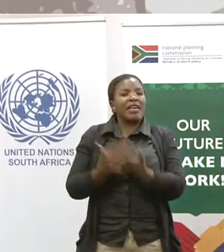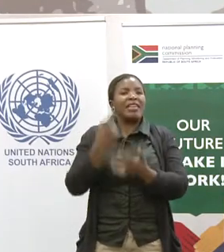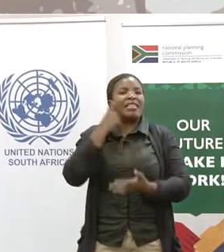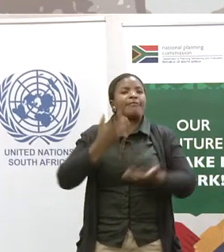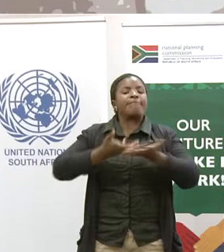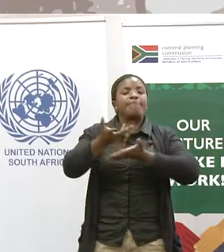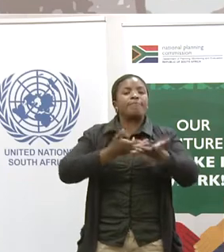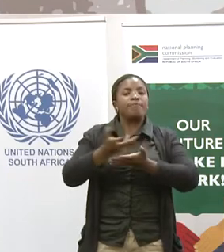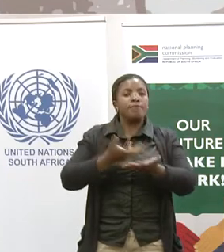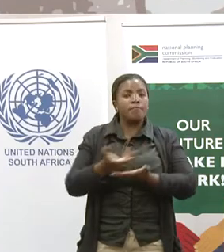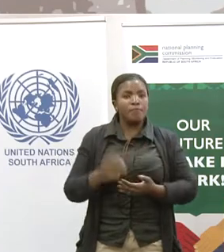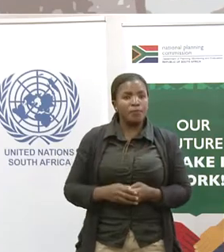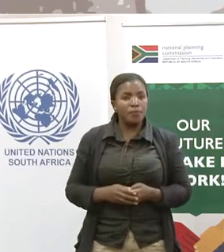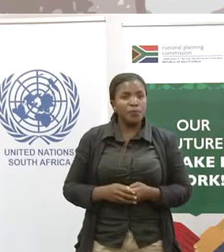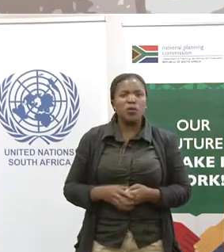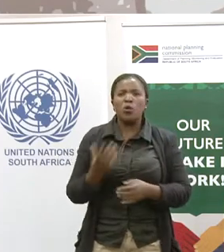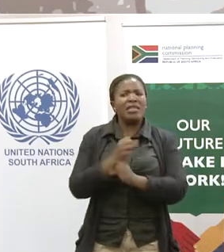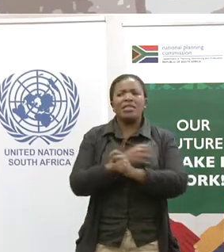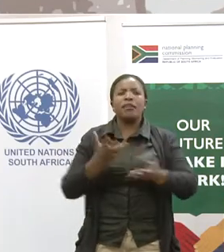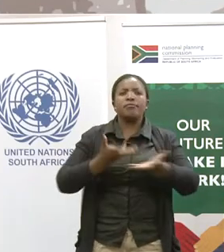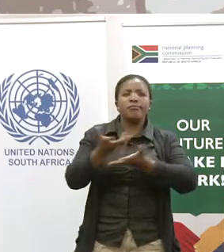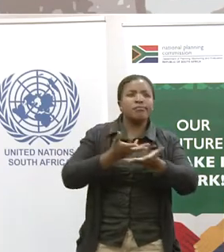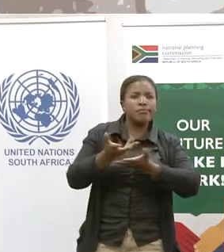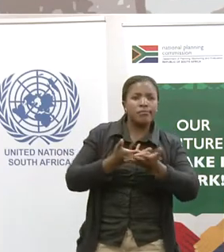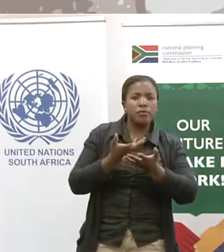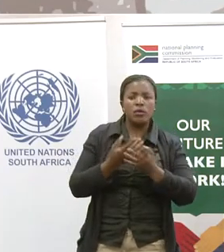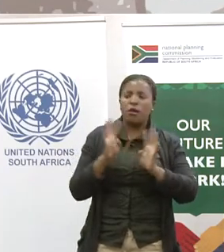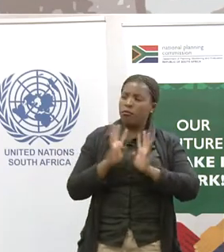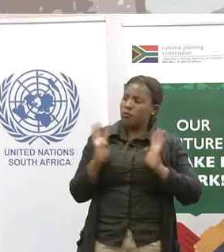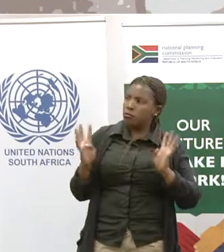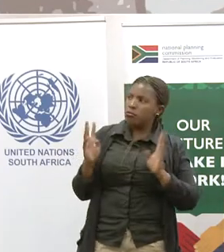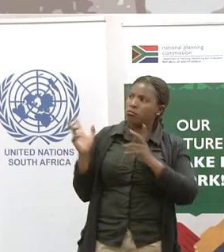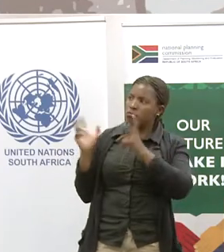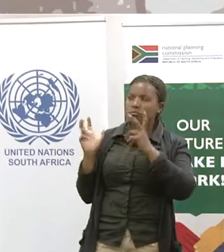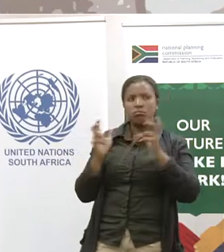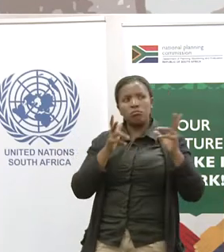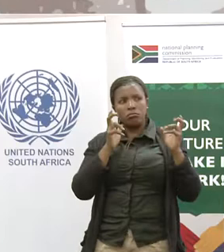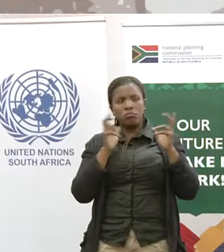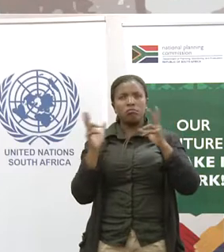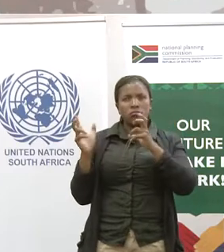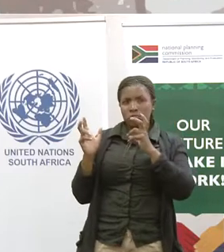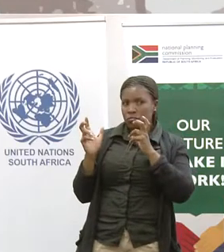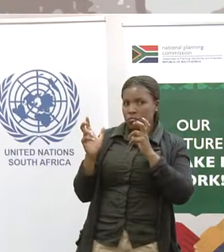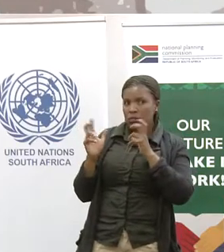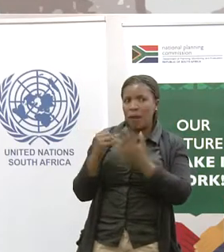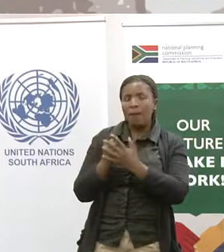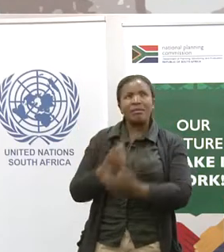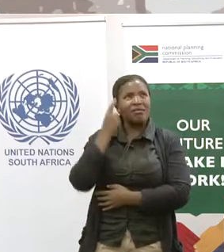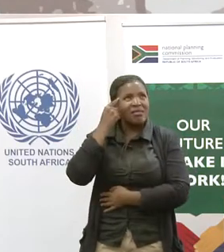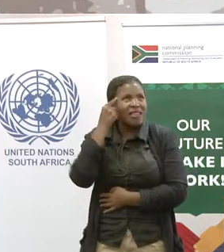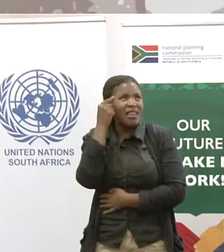discussion and hearing from our panelists, let's start by answering the question, who excluded who and